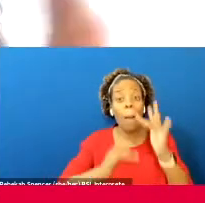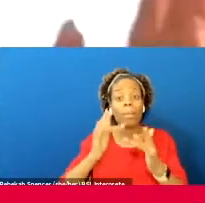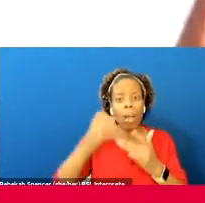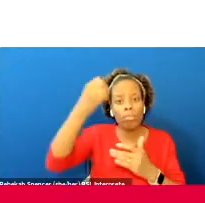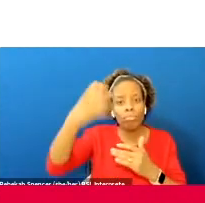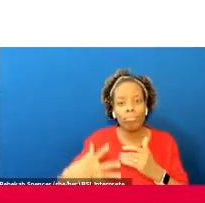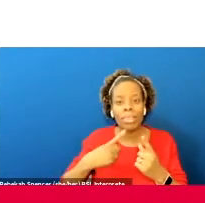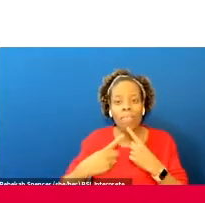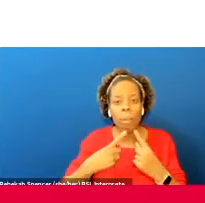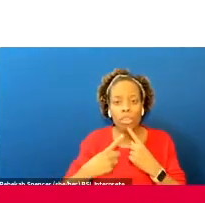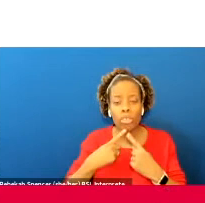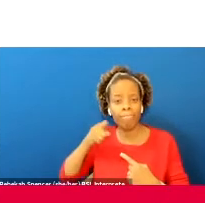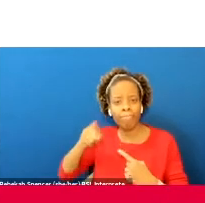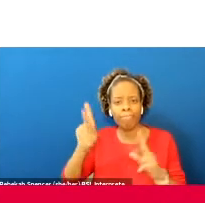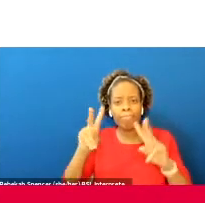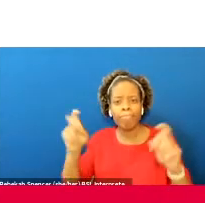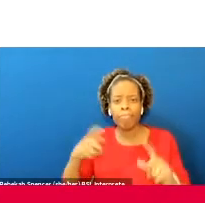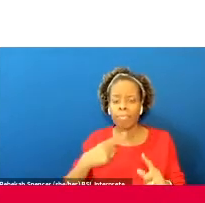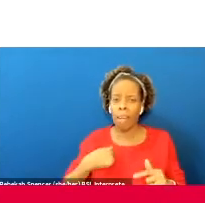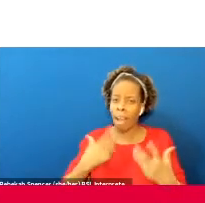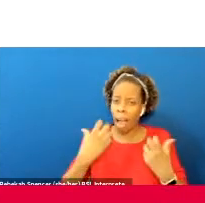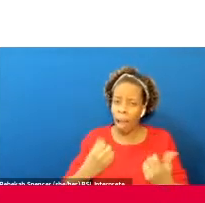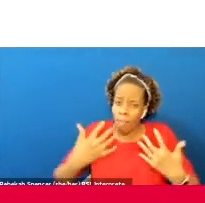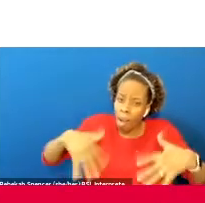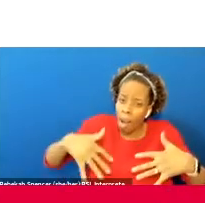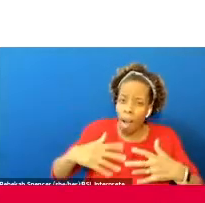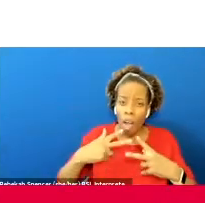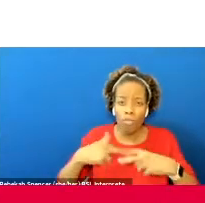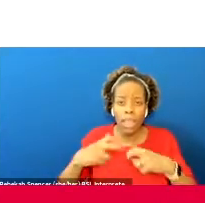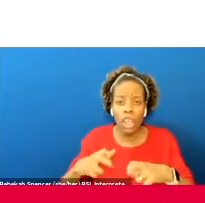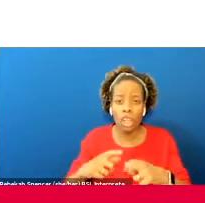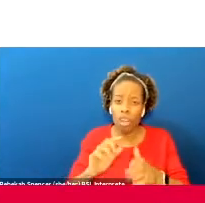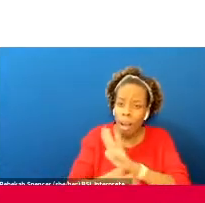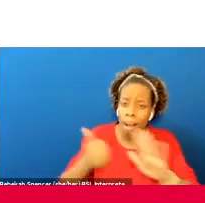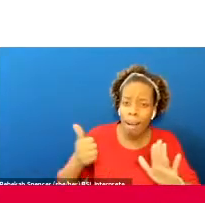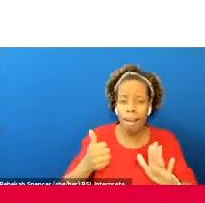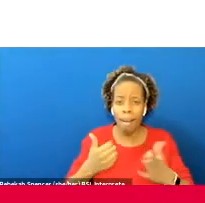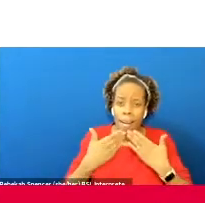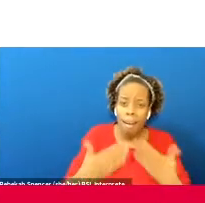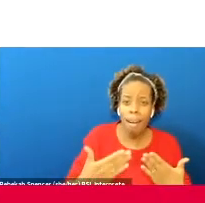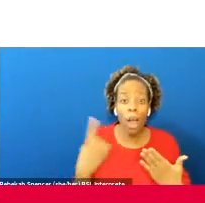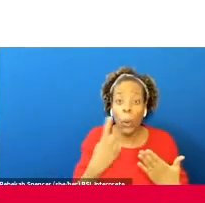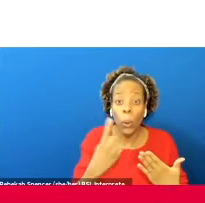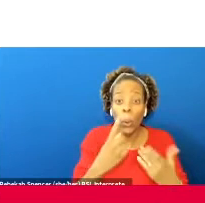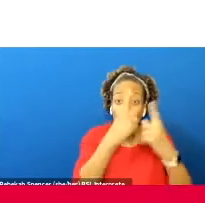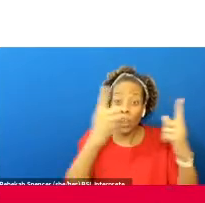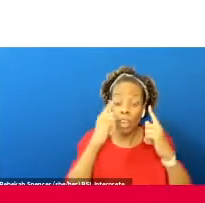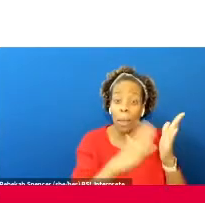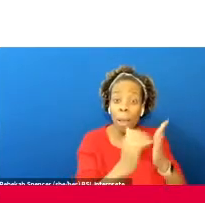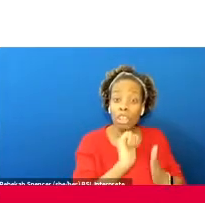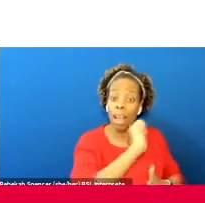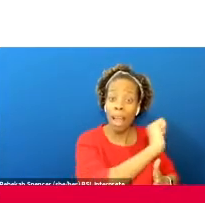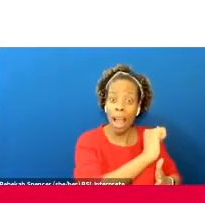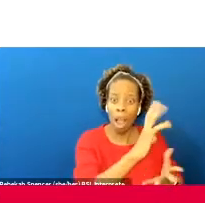oh my gosh, we have the researchers and the wonderful people at the University of Manchester to thank for the designing and everything